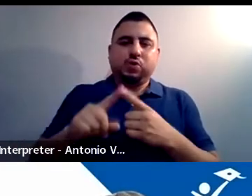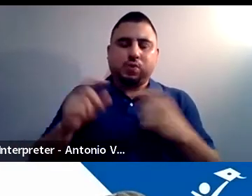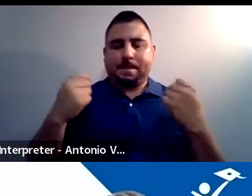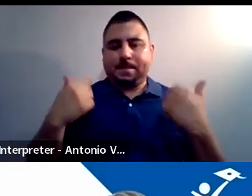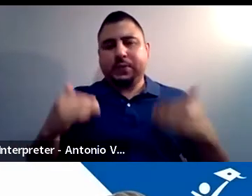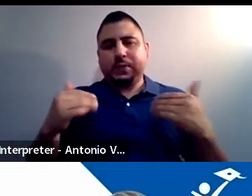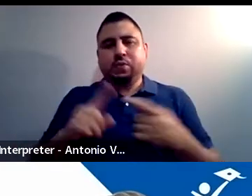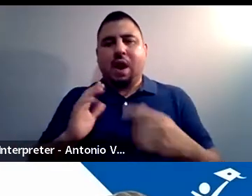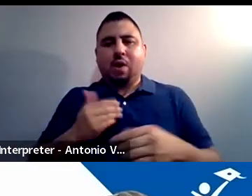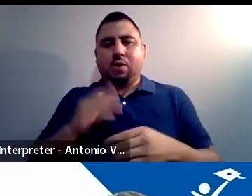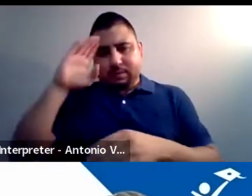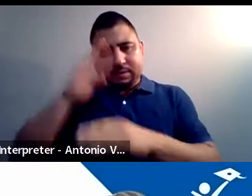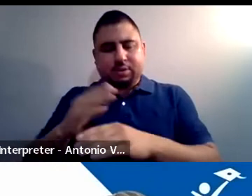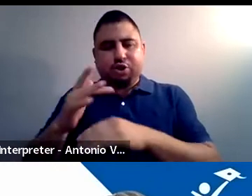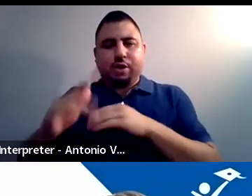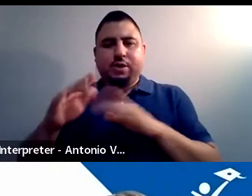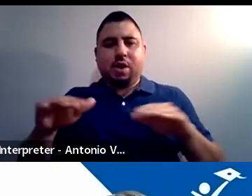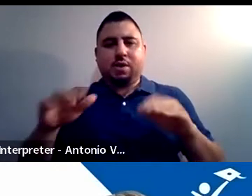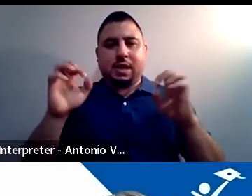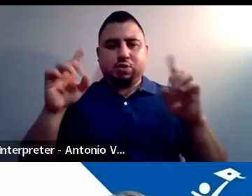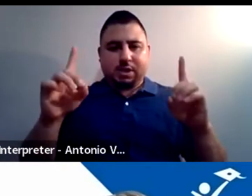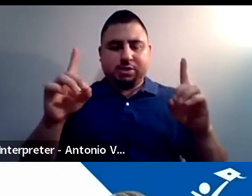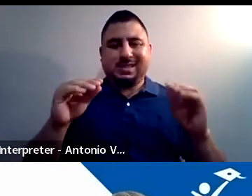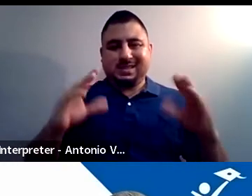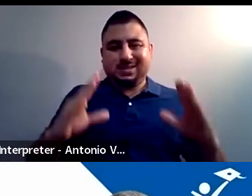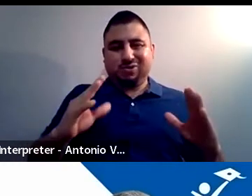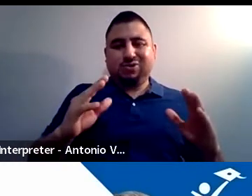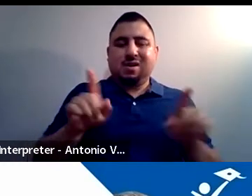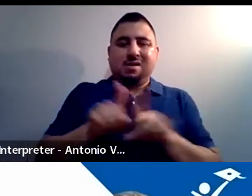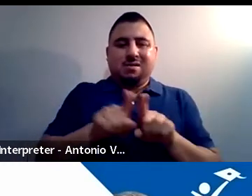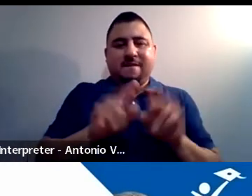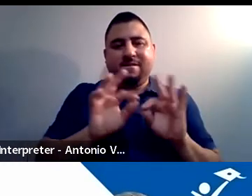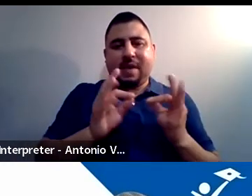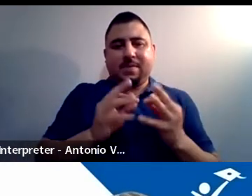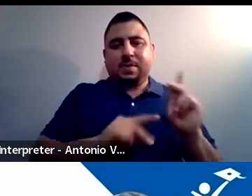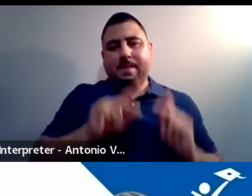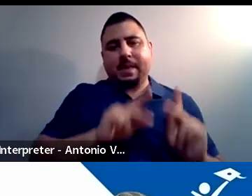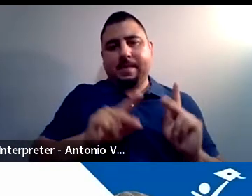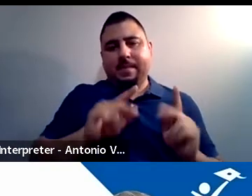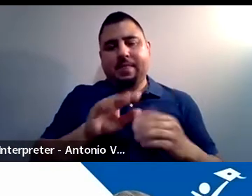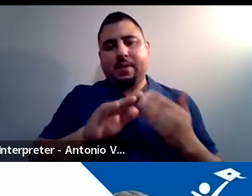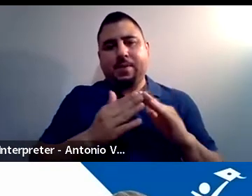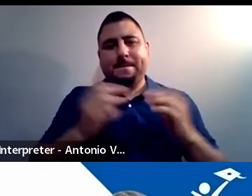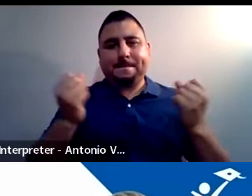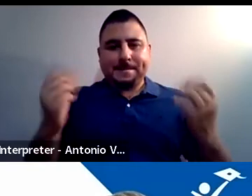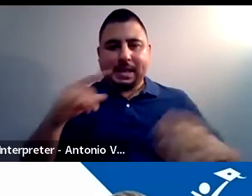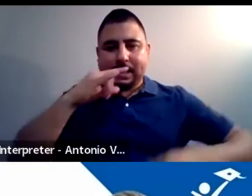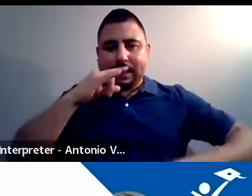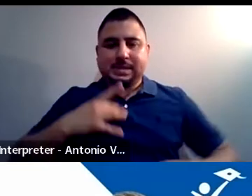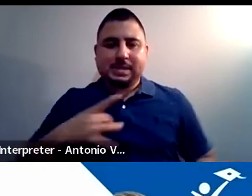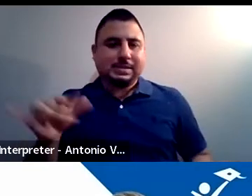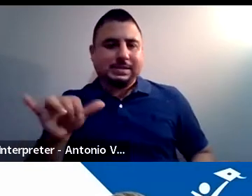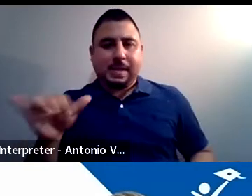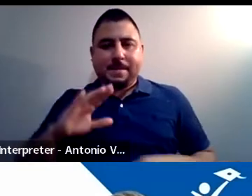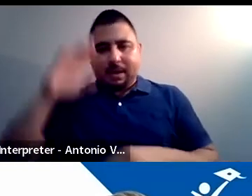tremendously to our son's early childhood education. The teachers are like family to the people in the community. Many kids like my son